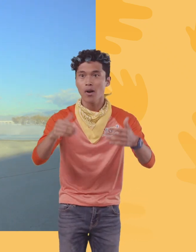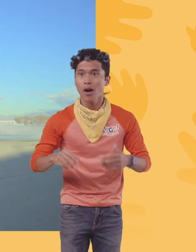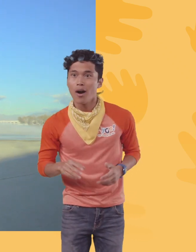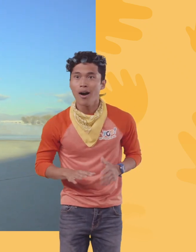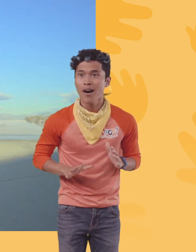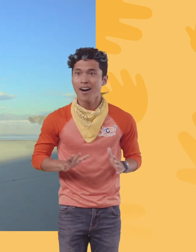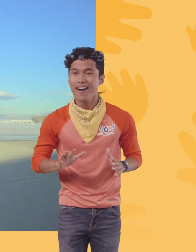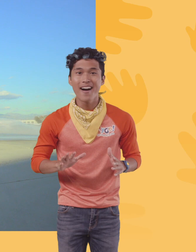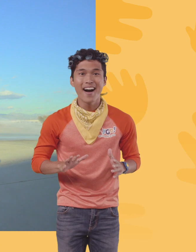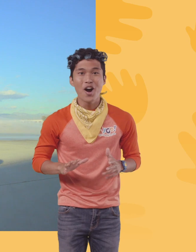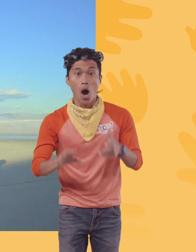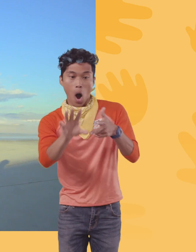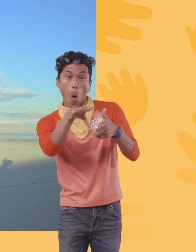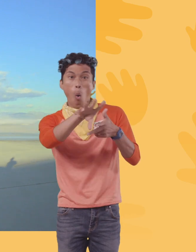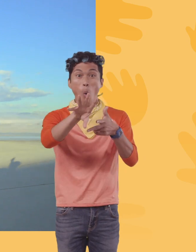go.